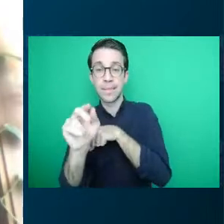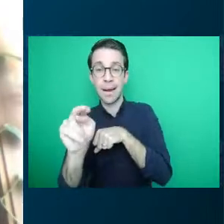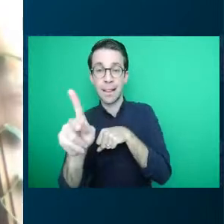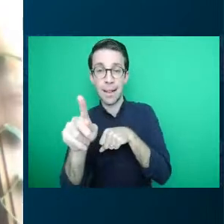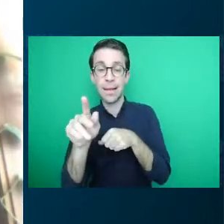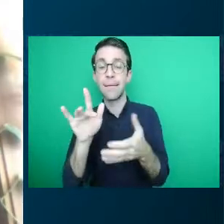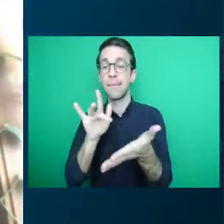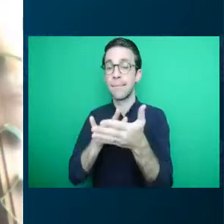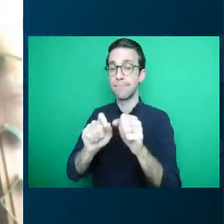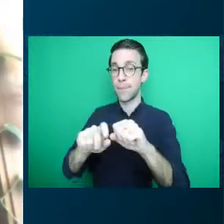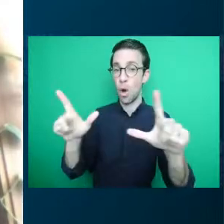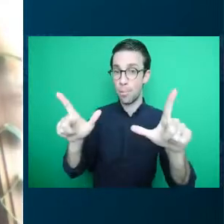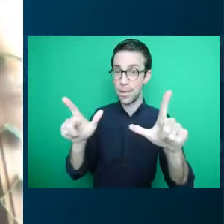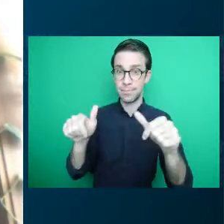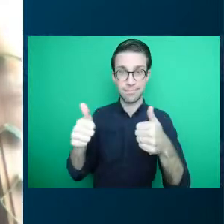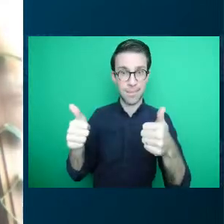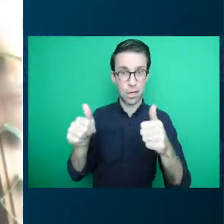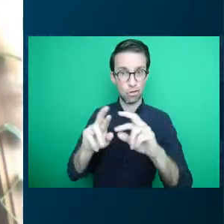link and you are good to go.